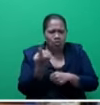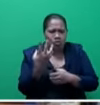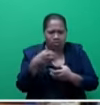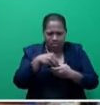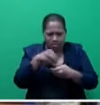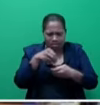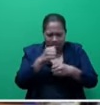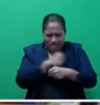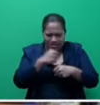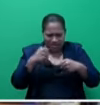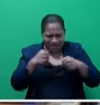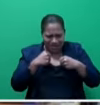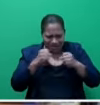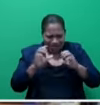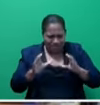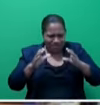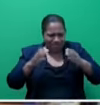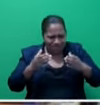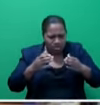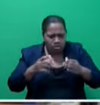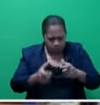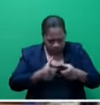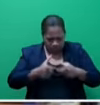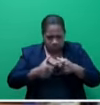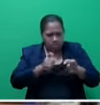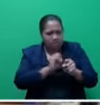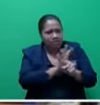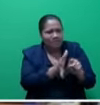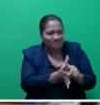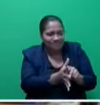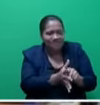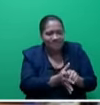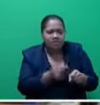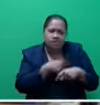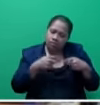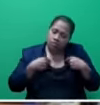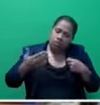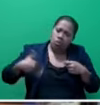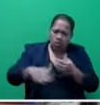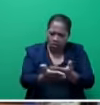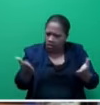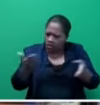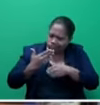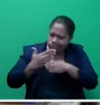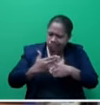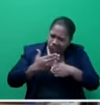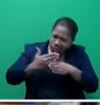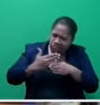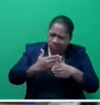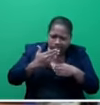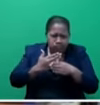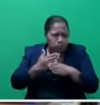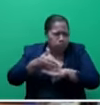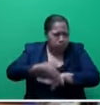shared campaign to contain the COVID-19 virus. You all have worked tirelessly and sacrificed your time and energy for the